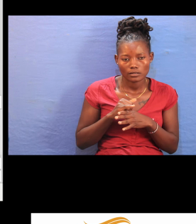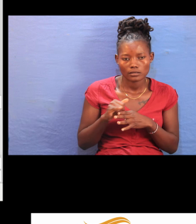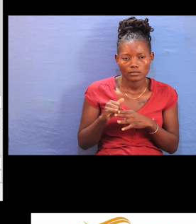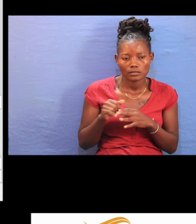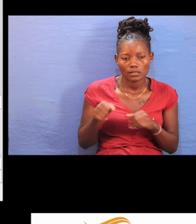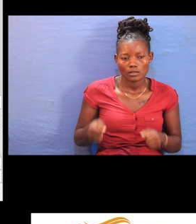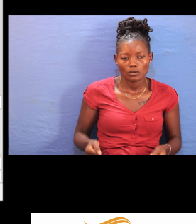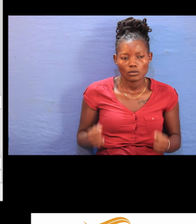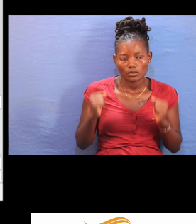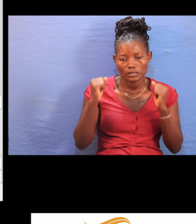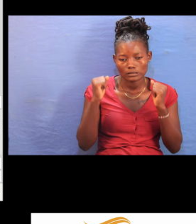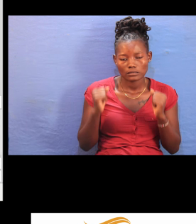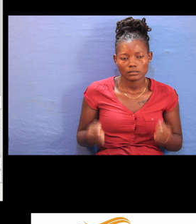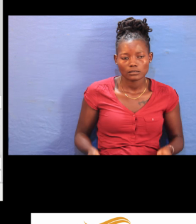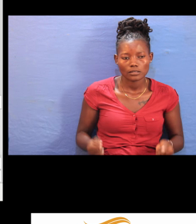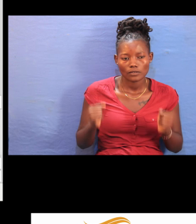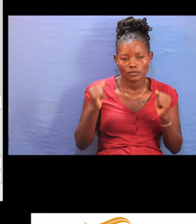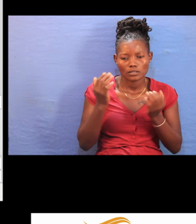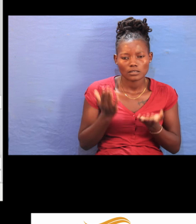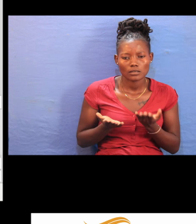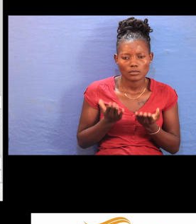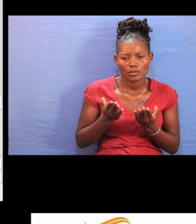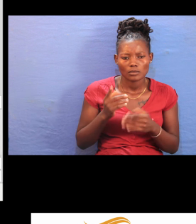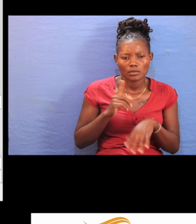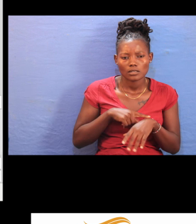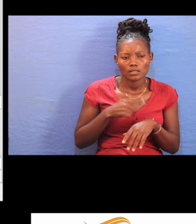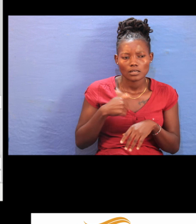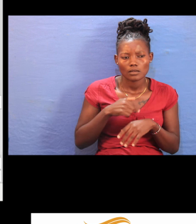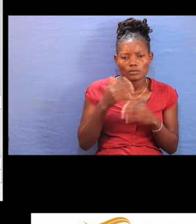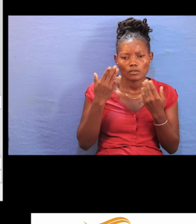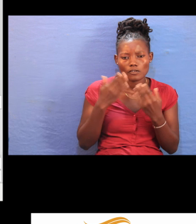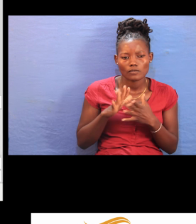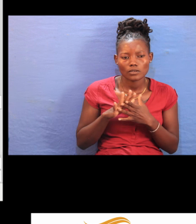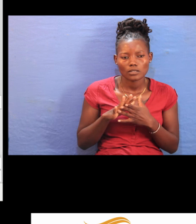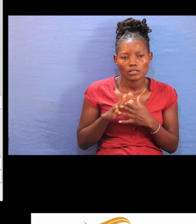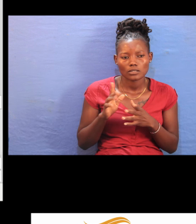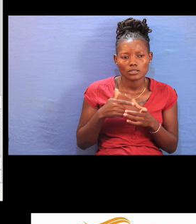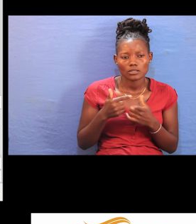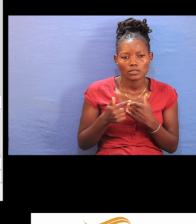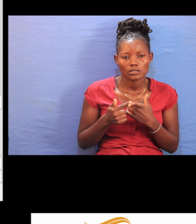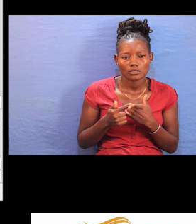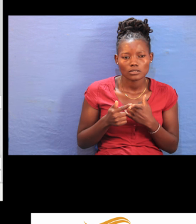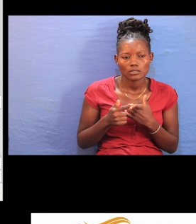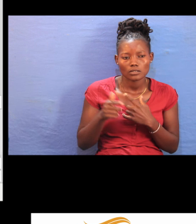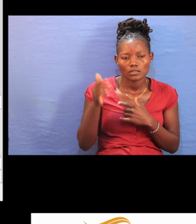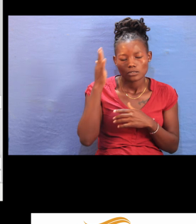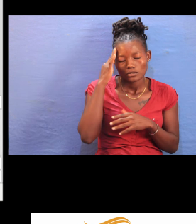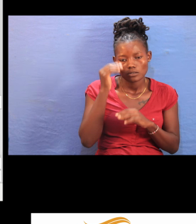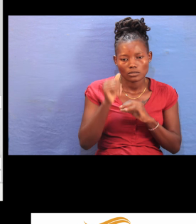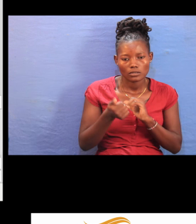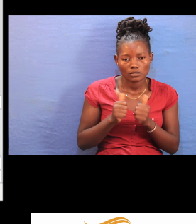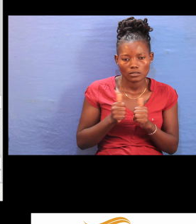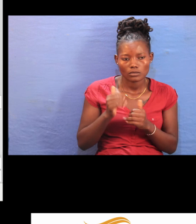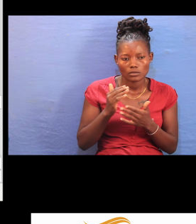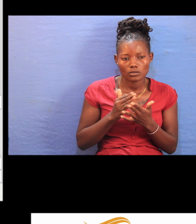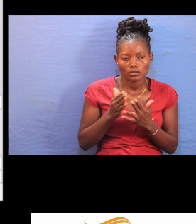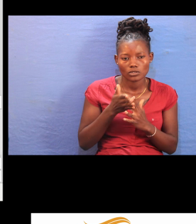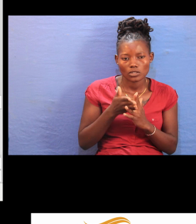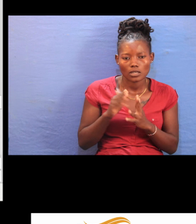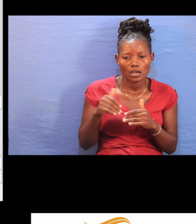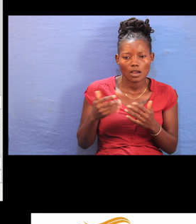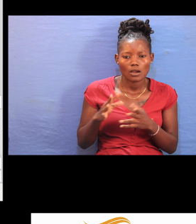weightlifting. Maybe when we finish here, some of you coaches in other sports could share how you use it